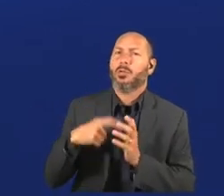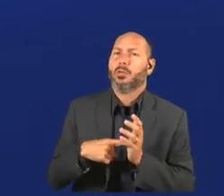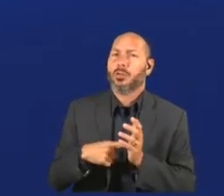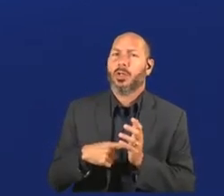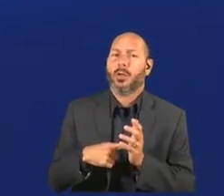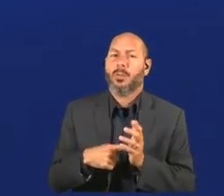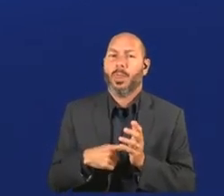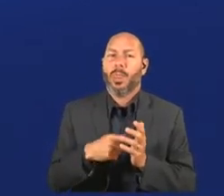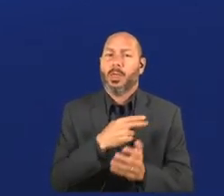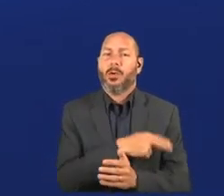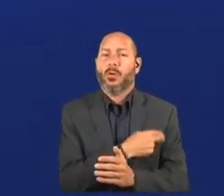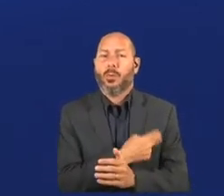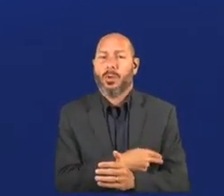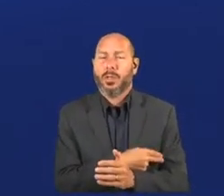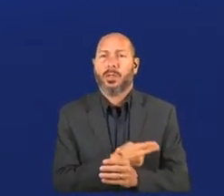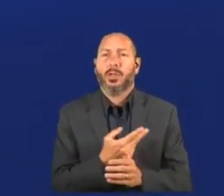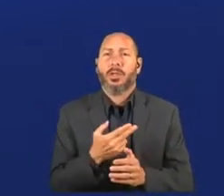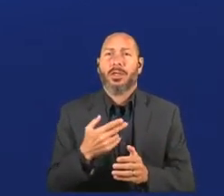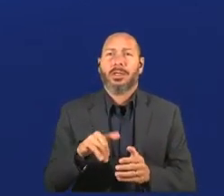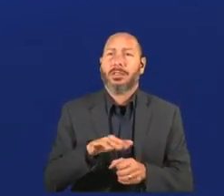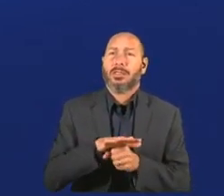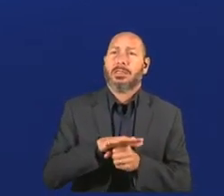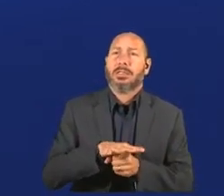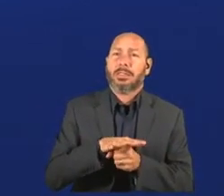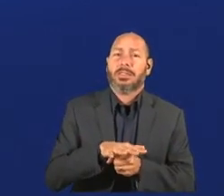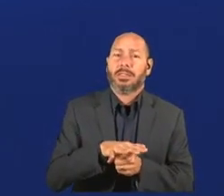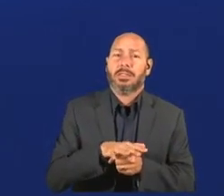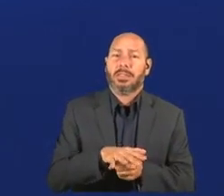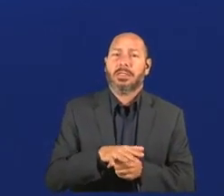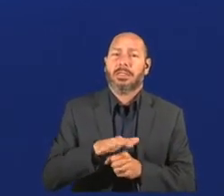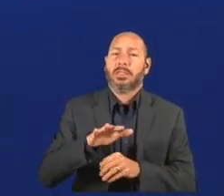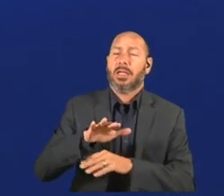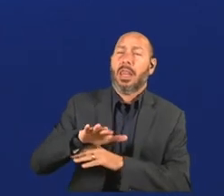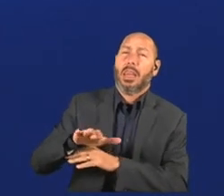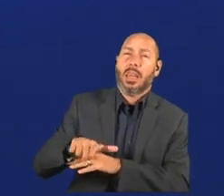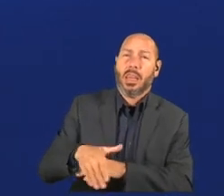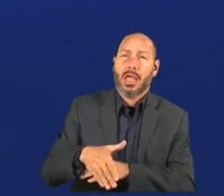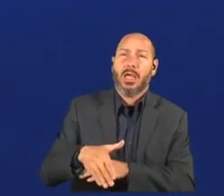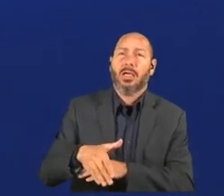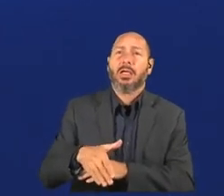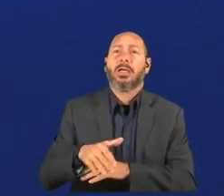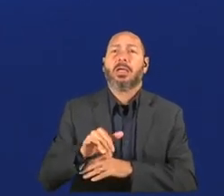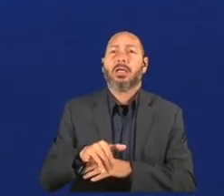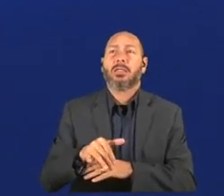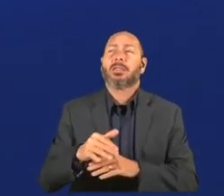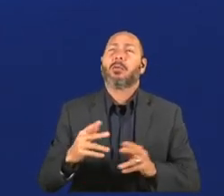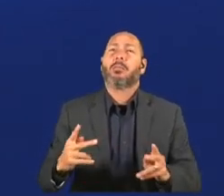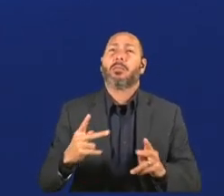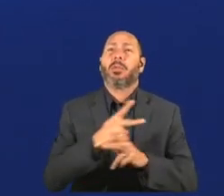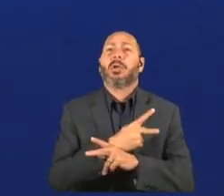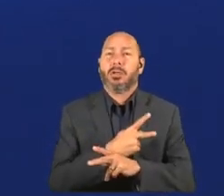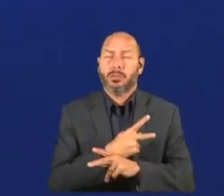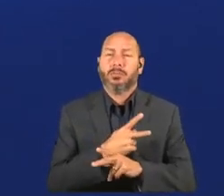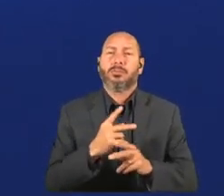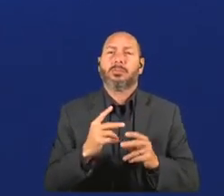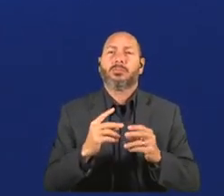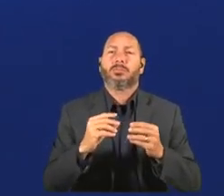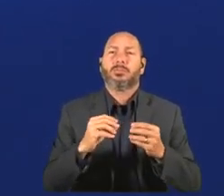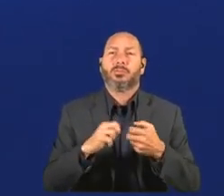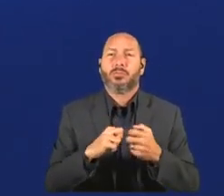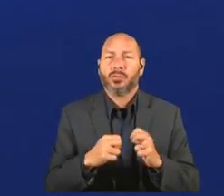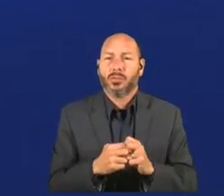surprisingly, in hospitals, in very stressful settings, and in late shifts, this becomes a more exacerbated problem. We even heard stories